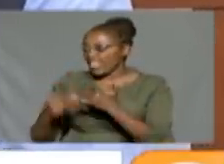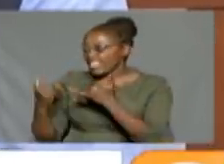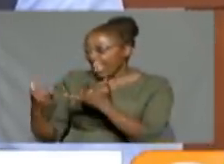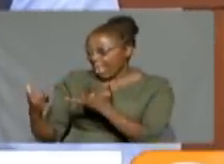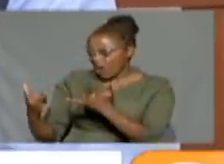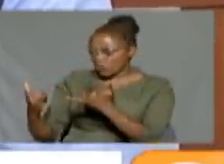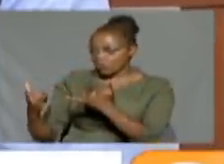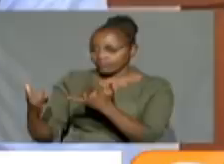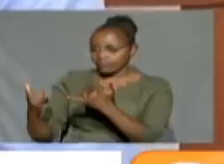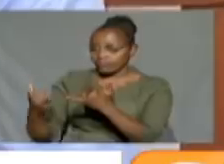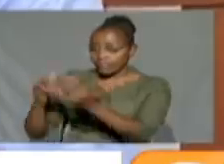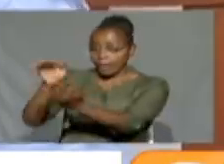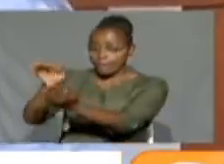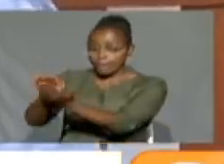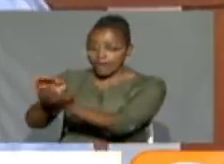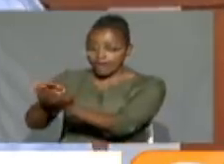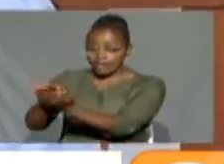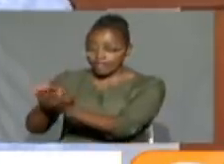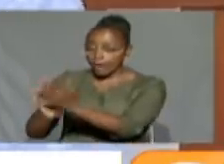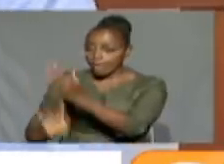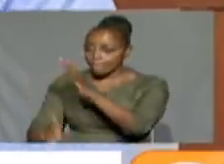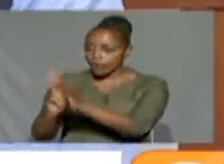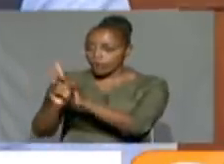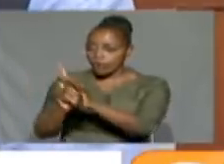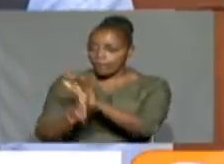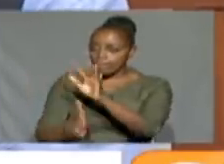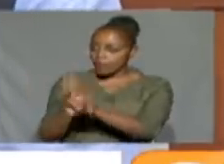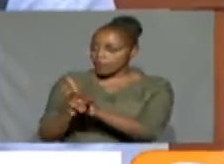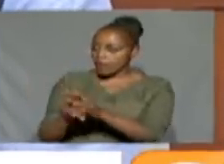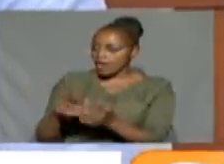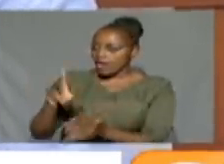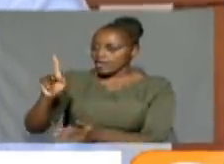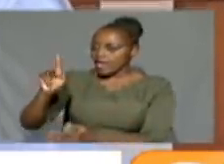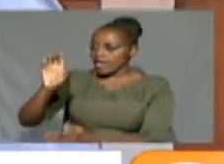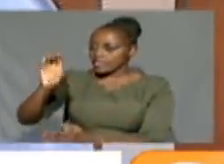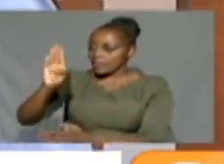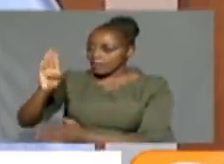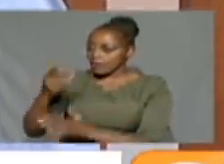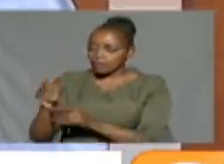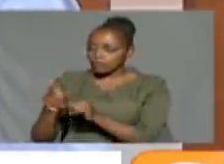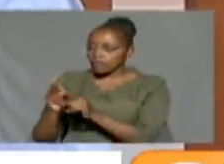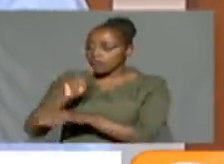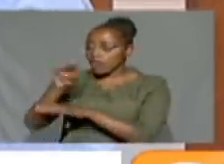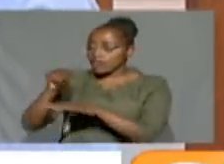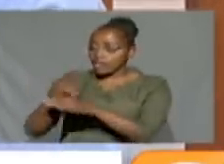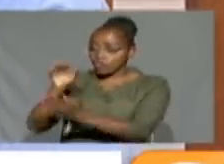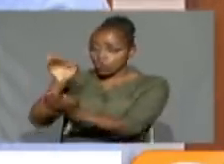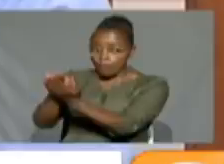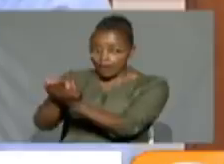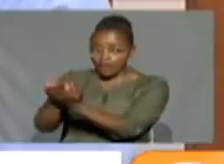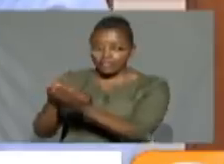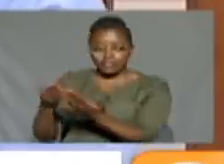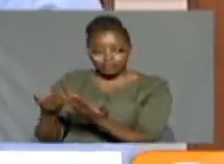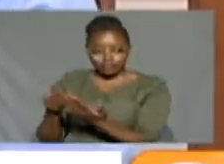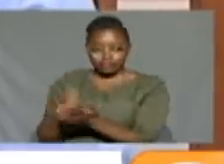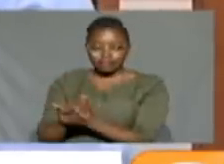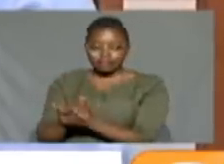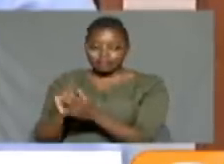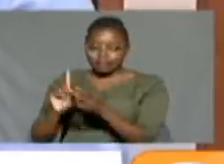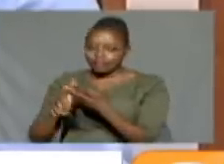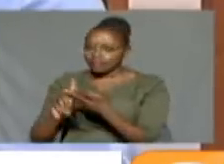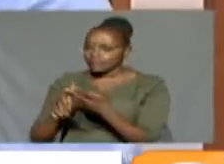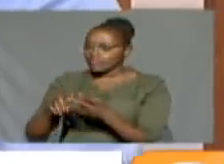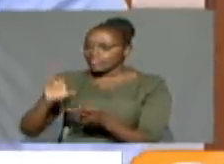age where banks are merging, KCB swallowed National Bank of Kenya, what